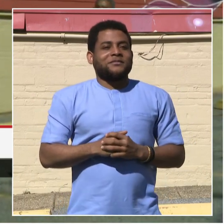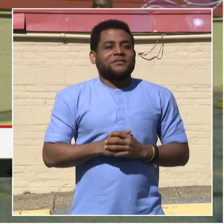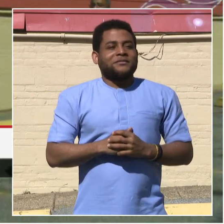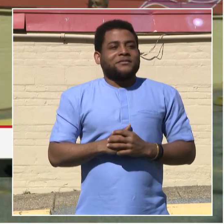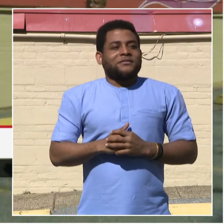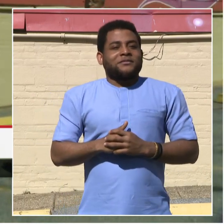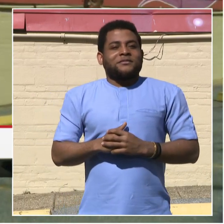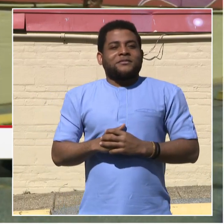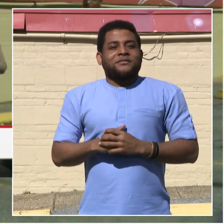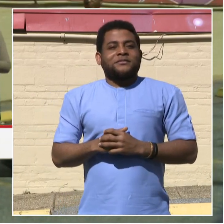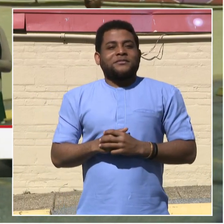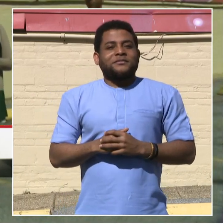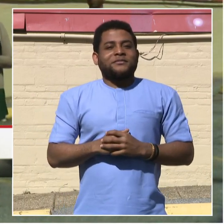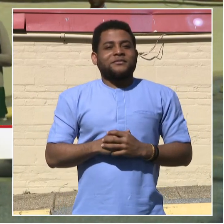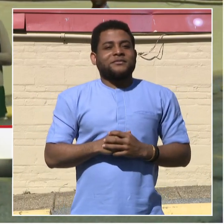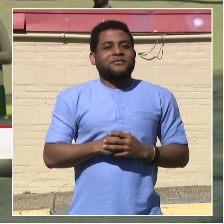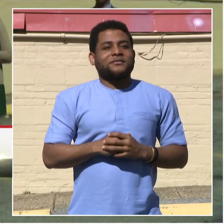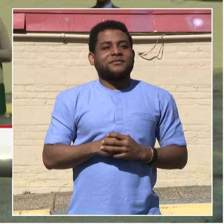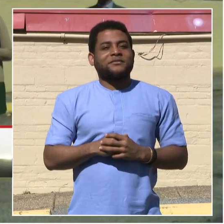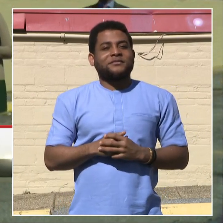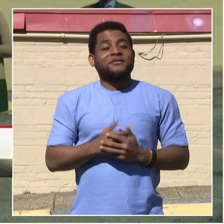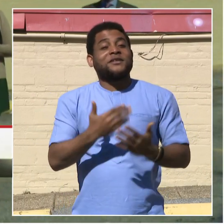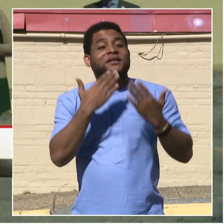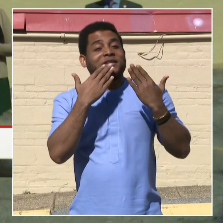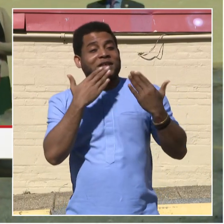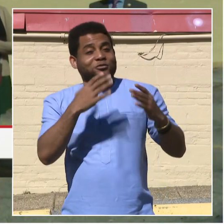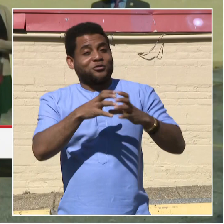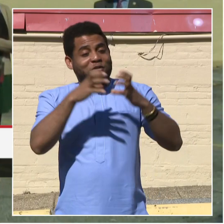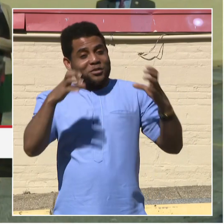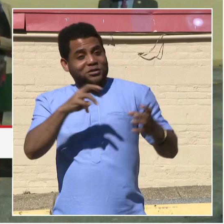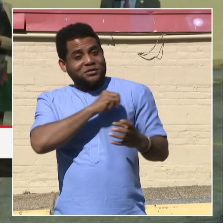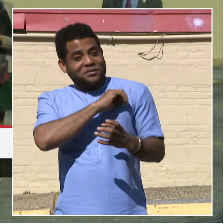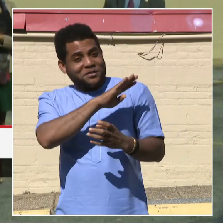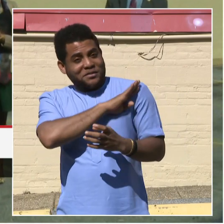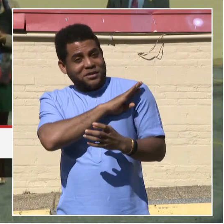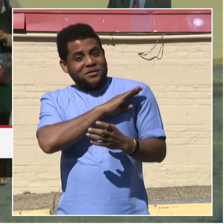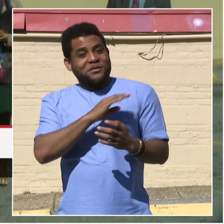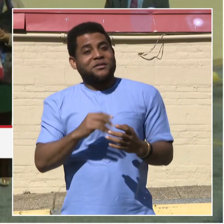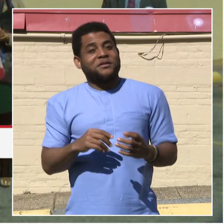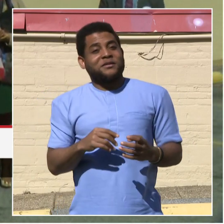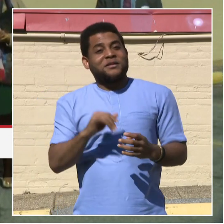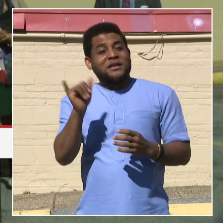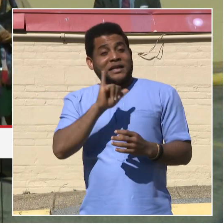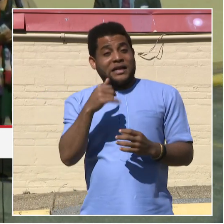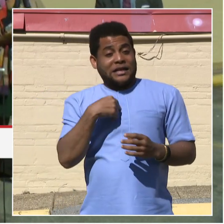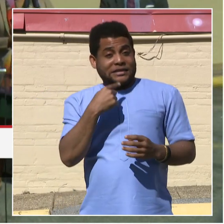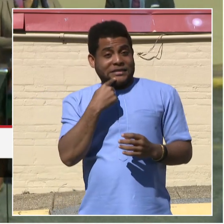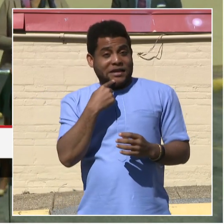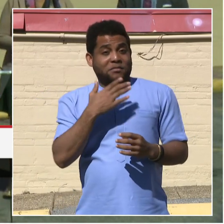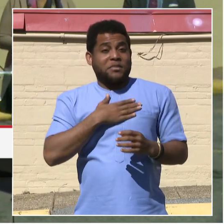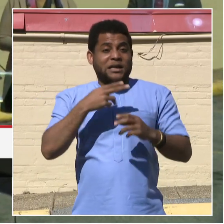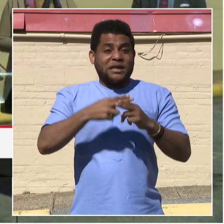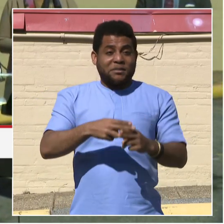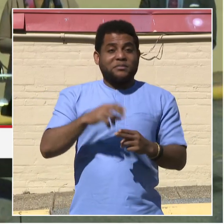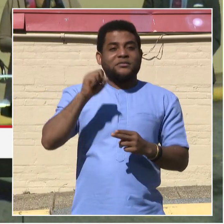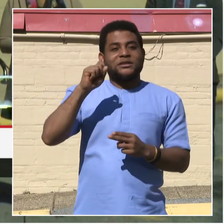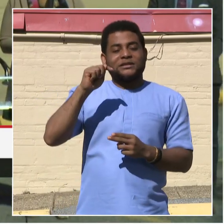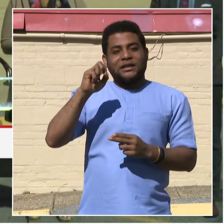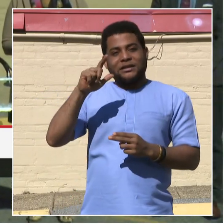Thank you so much, Mayor Bowser. As she said, my name is Stacey Lee Banks, and I'm a